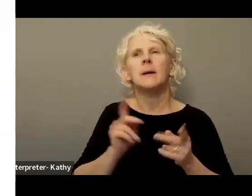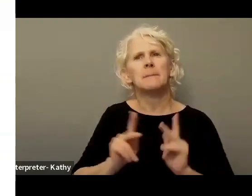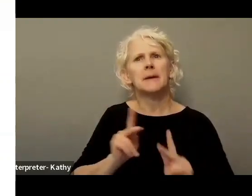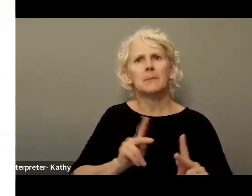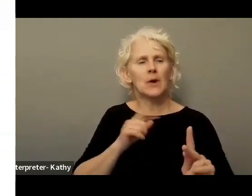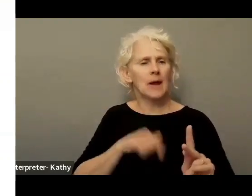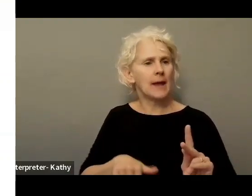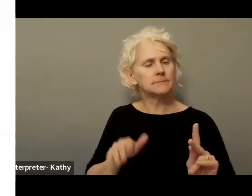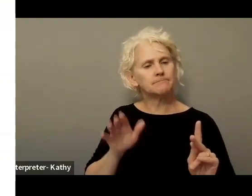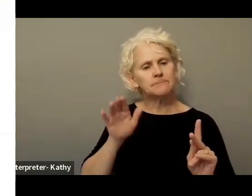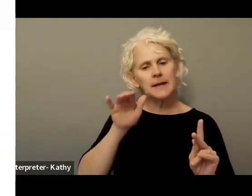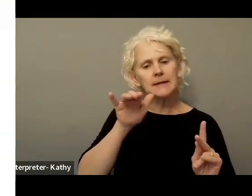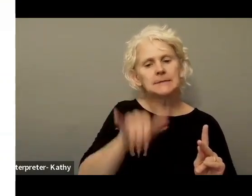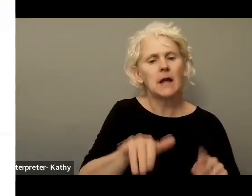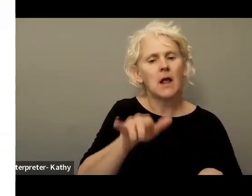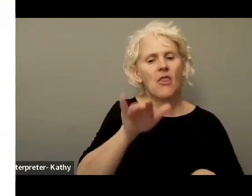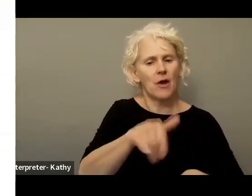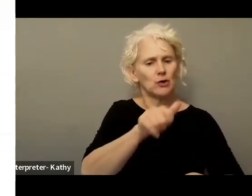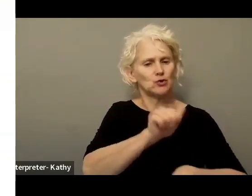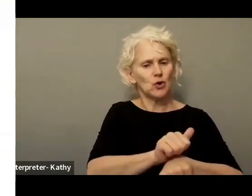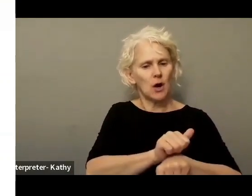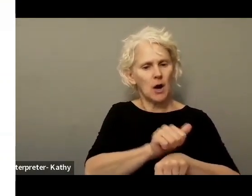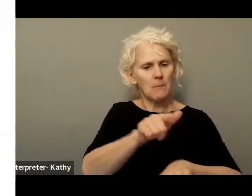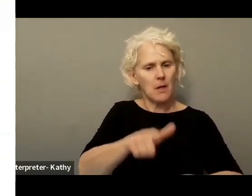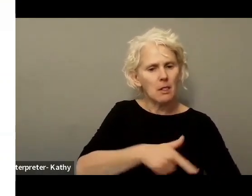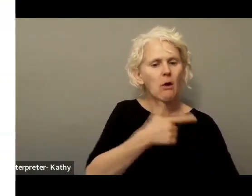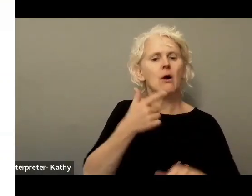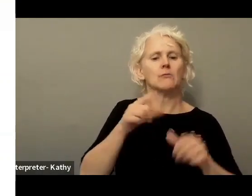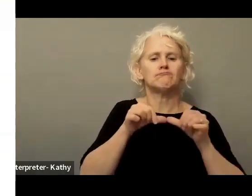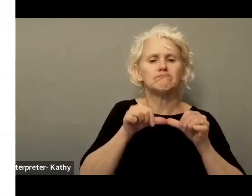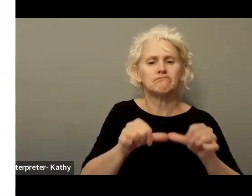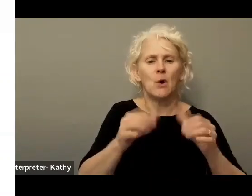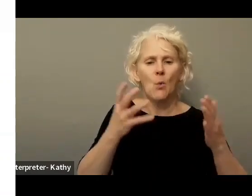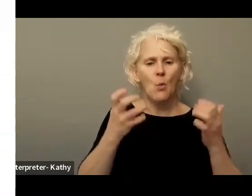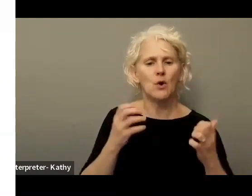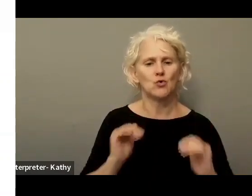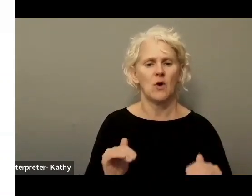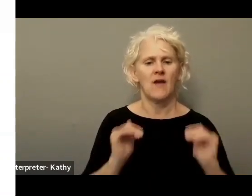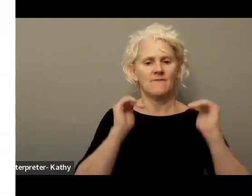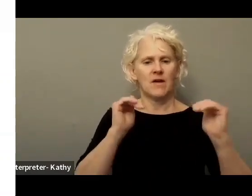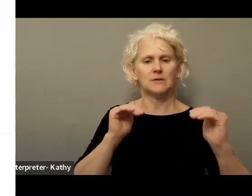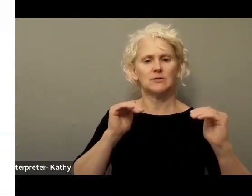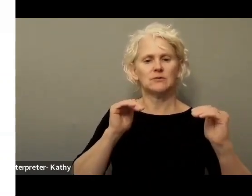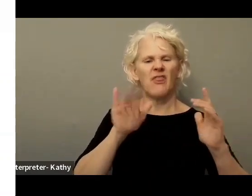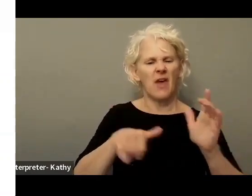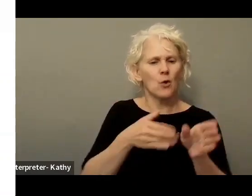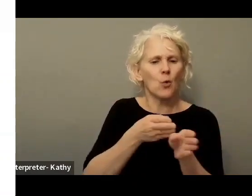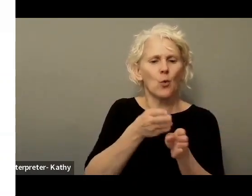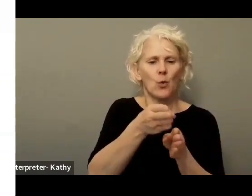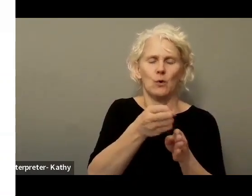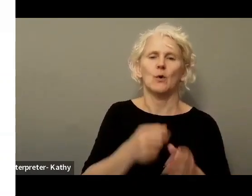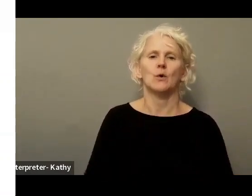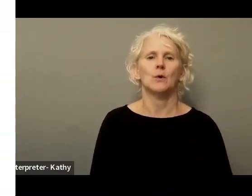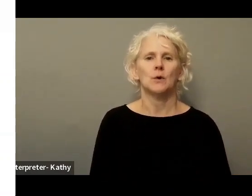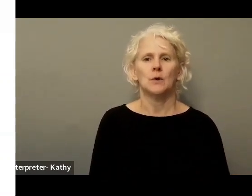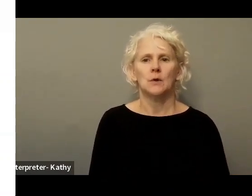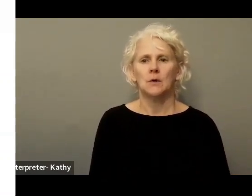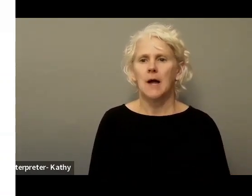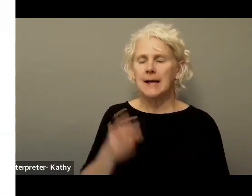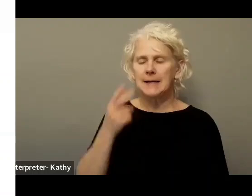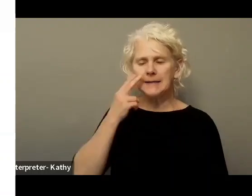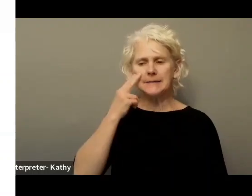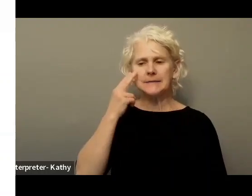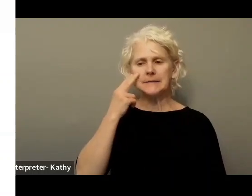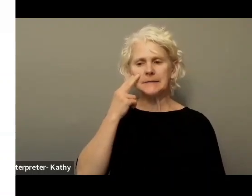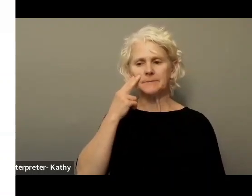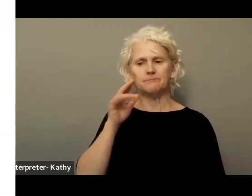least stay long enough to get to that next career? The other thing is I see as an